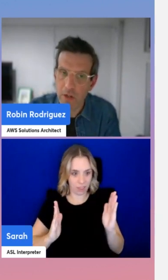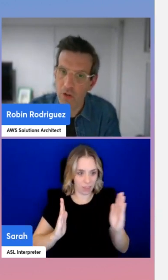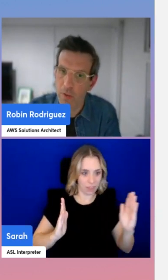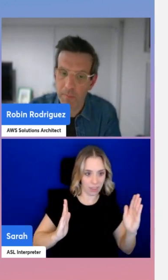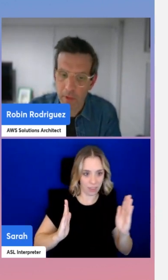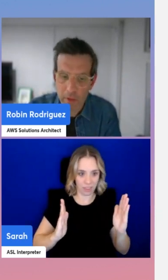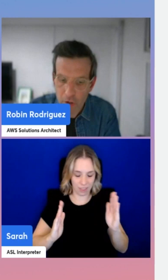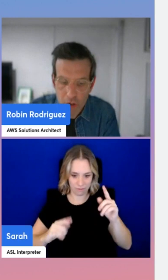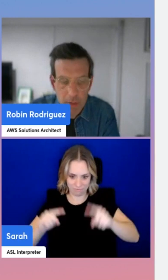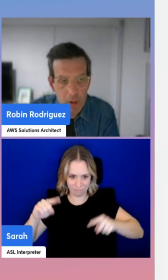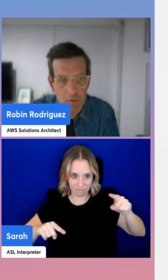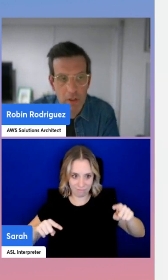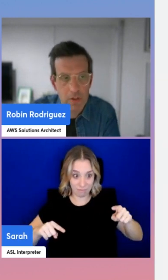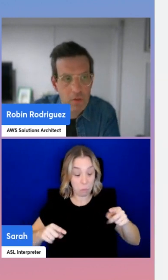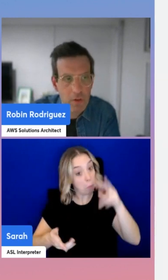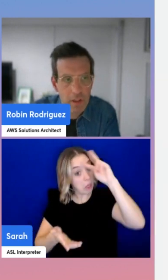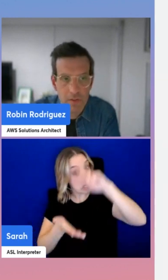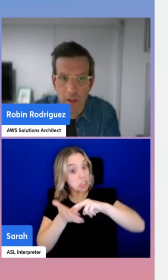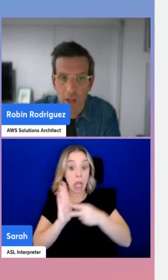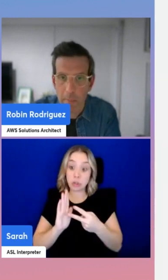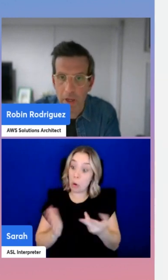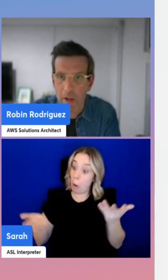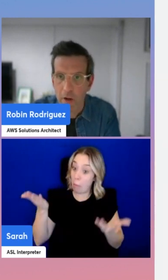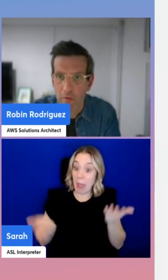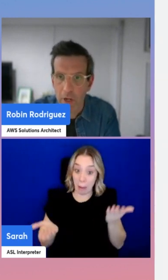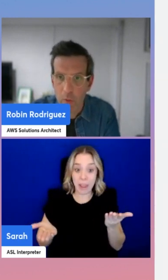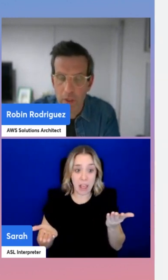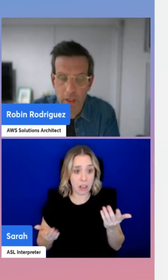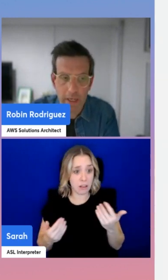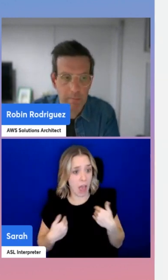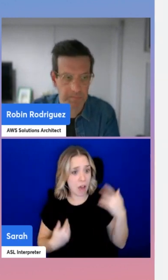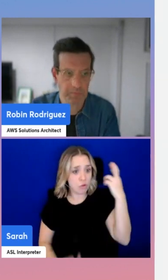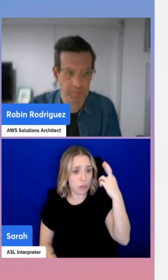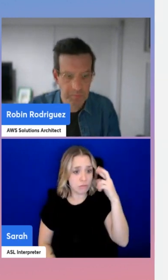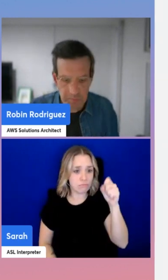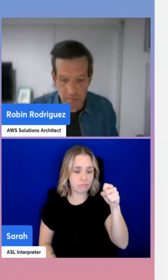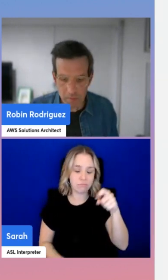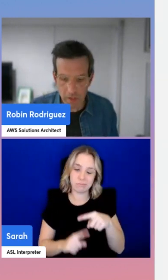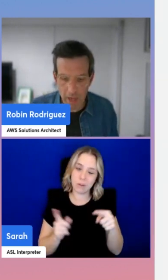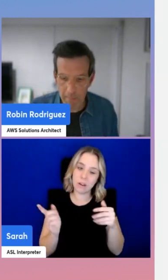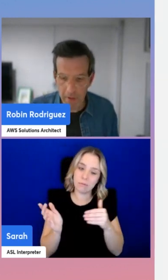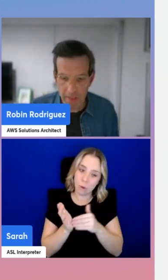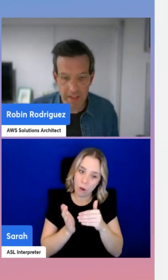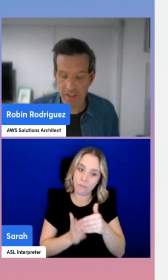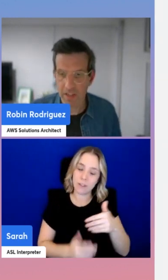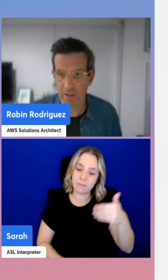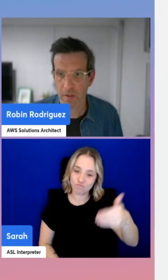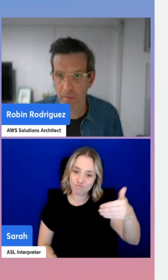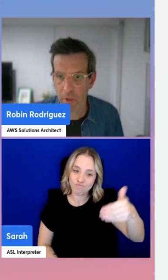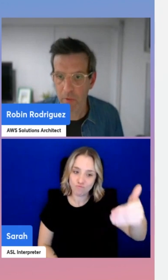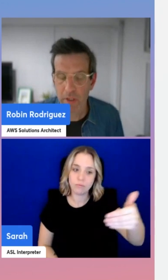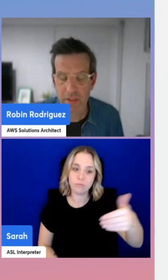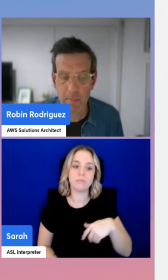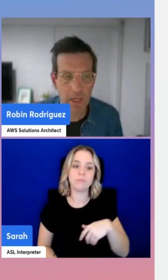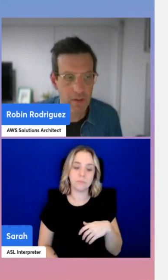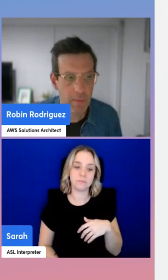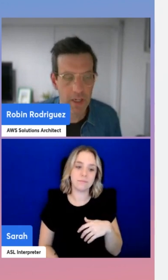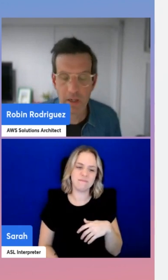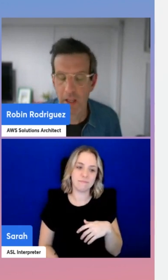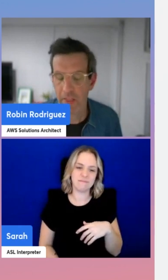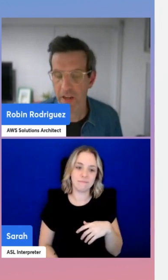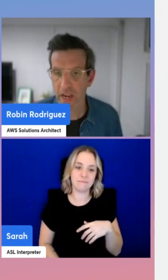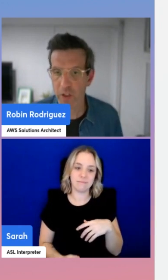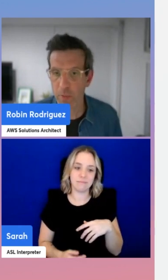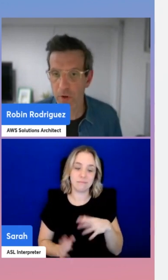be intentional. There could be good reasons for this, but frequently, this is somebody's